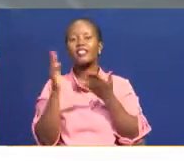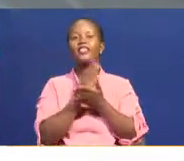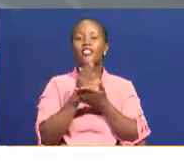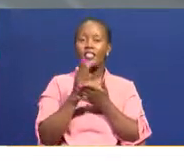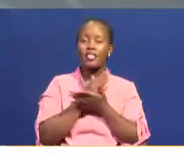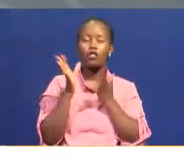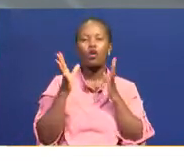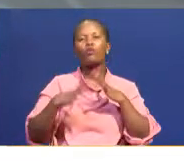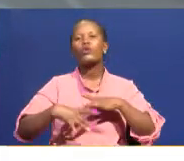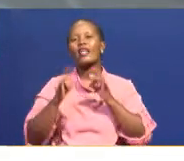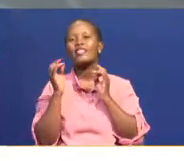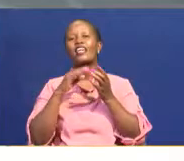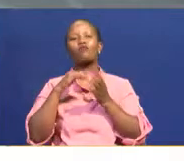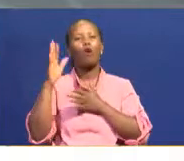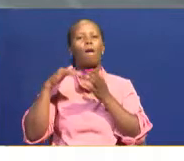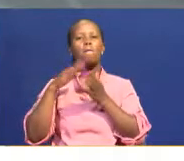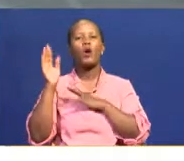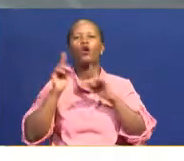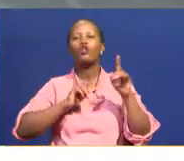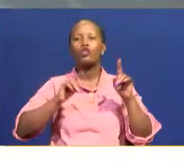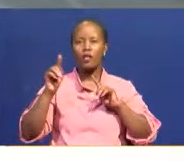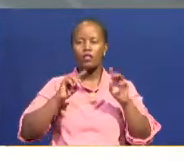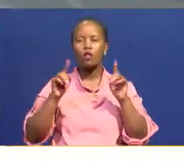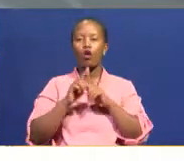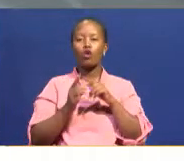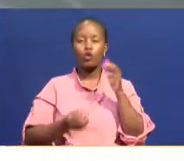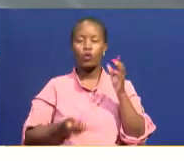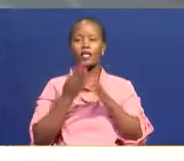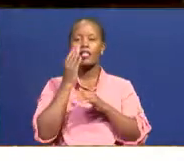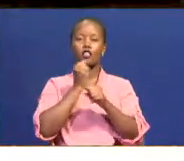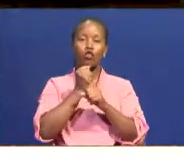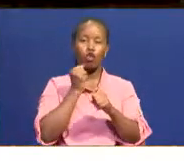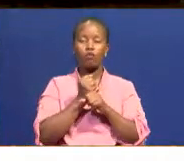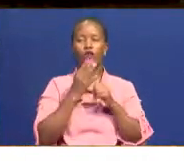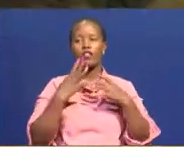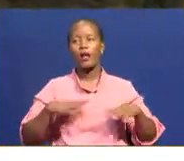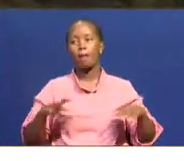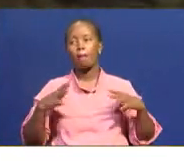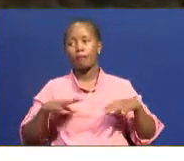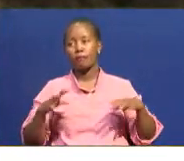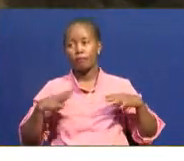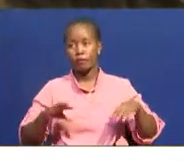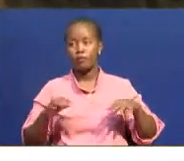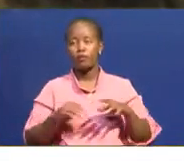only attract more tourists but also create jobs for residents.